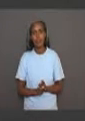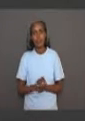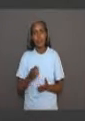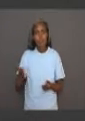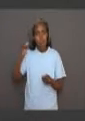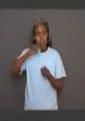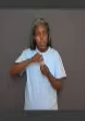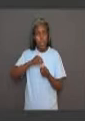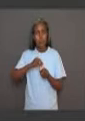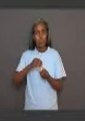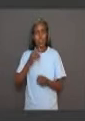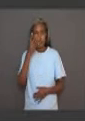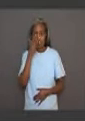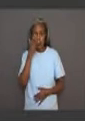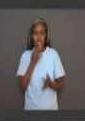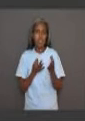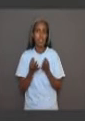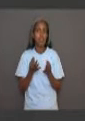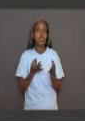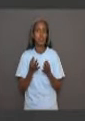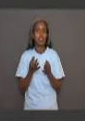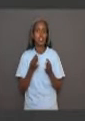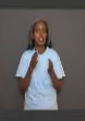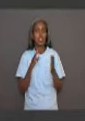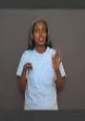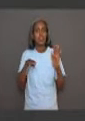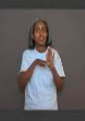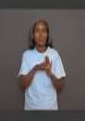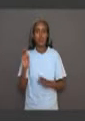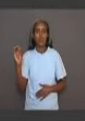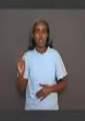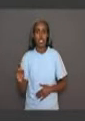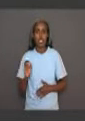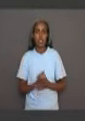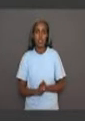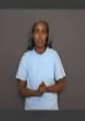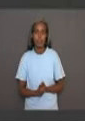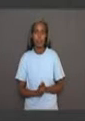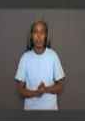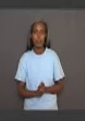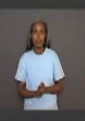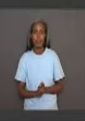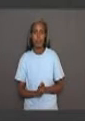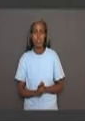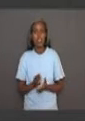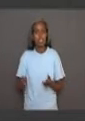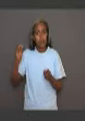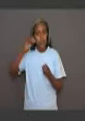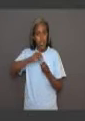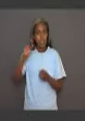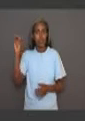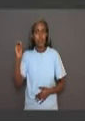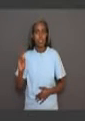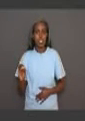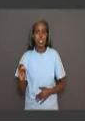Markup is usually expressed in terms of a percent. The markup